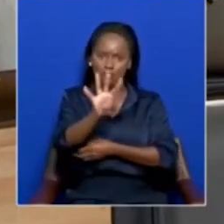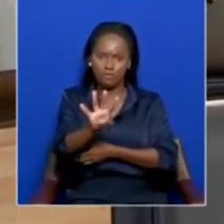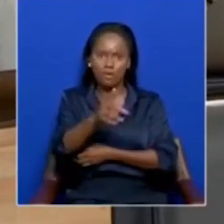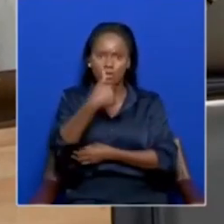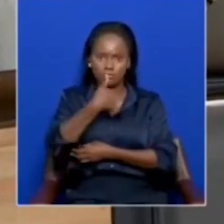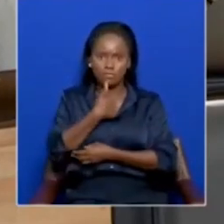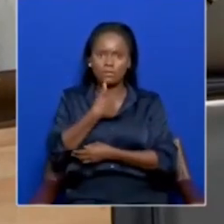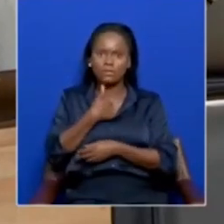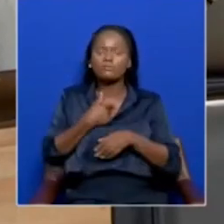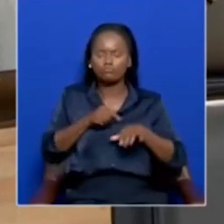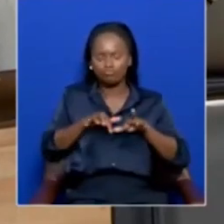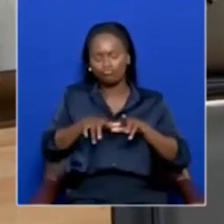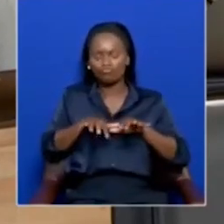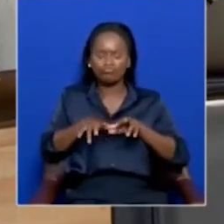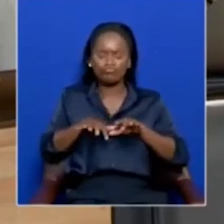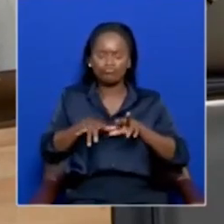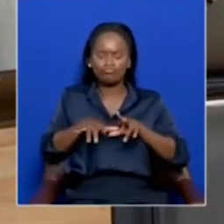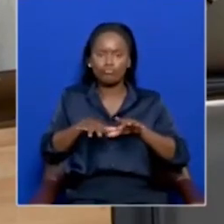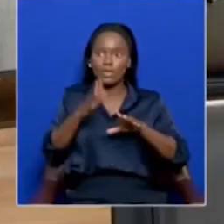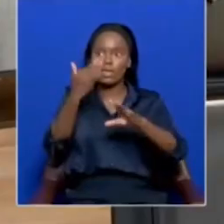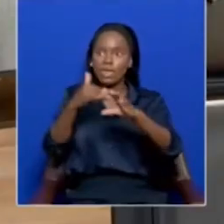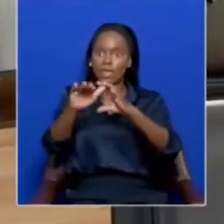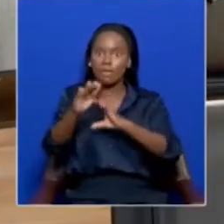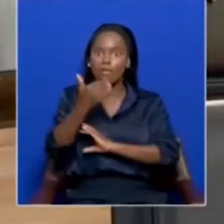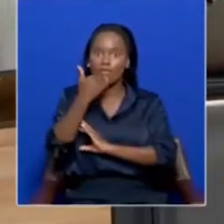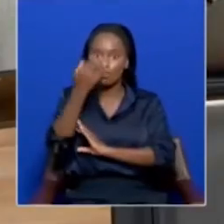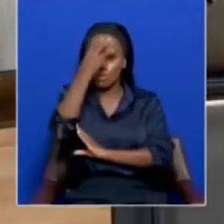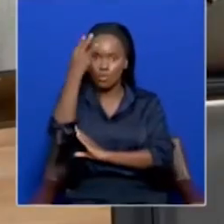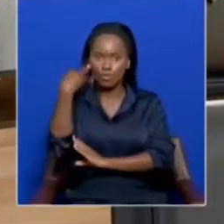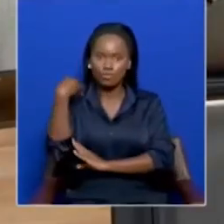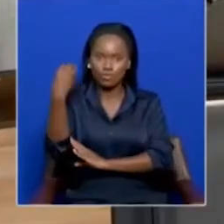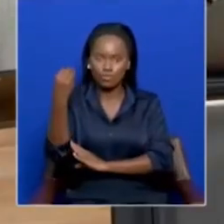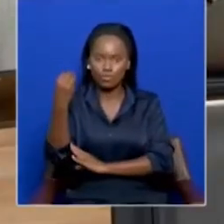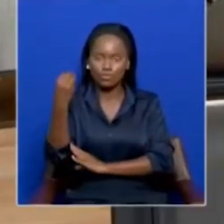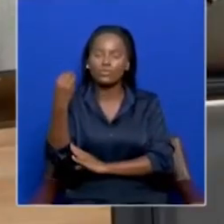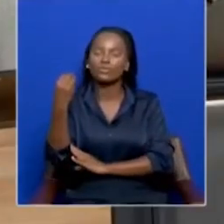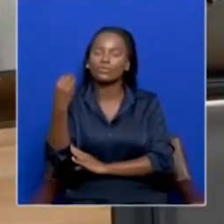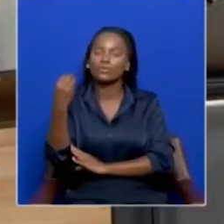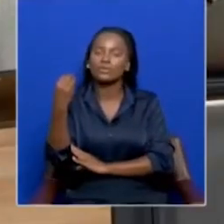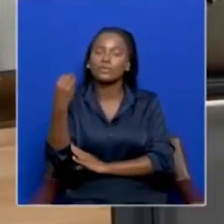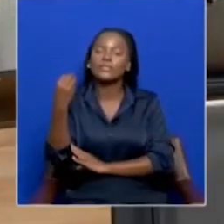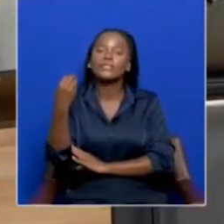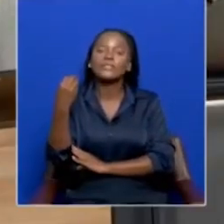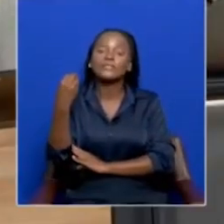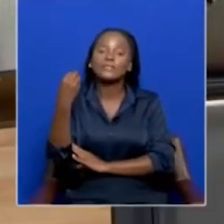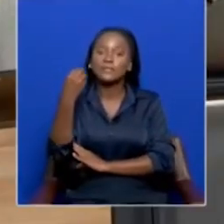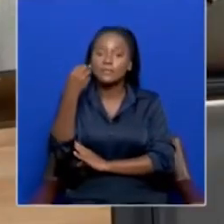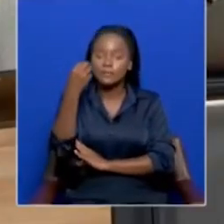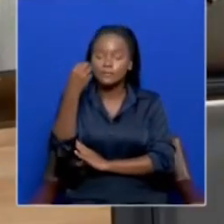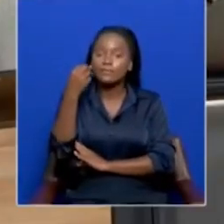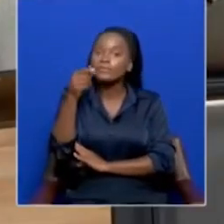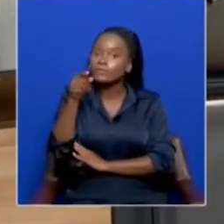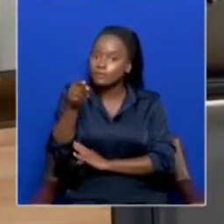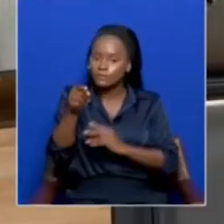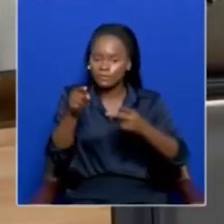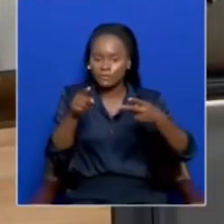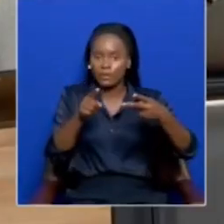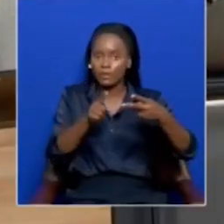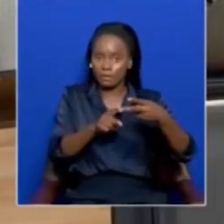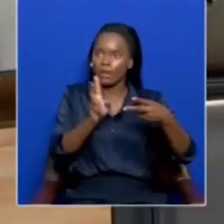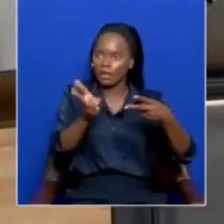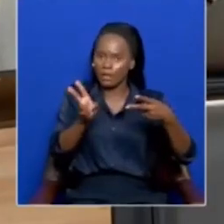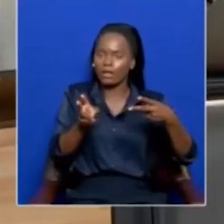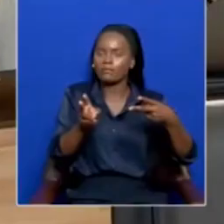Mkhunu to his email address. And at the same time, I also sent it to the National Commissioner,